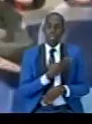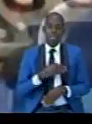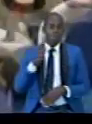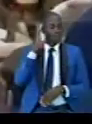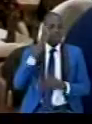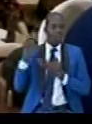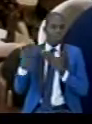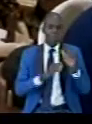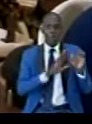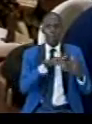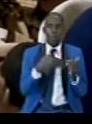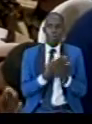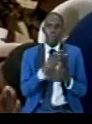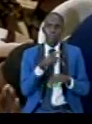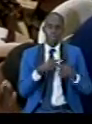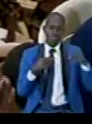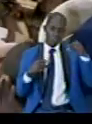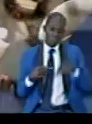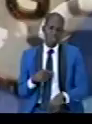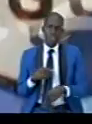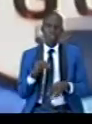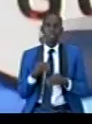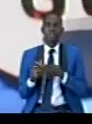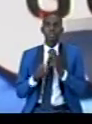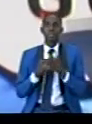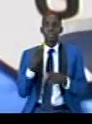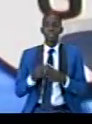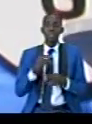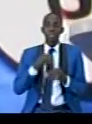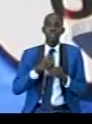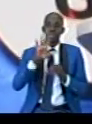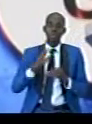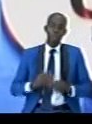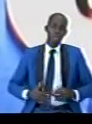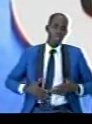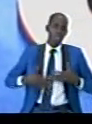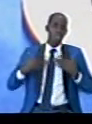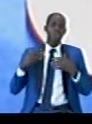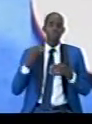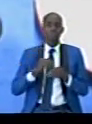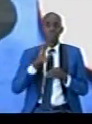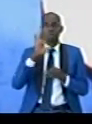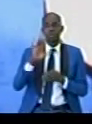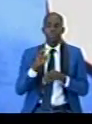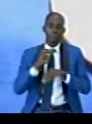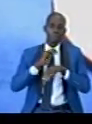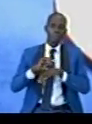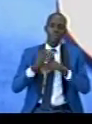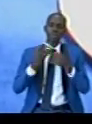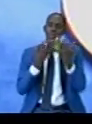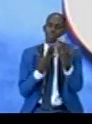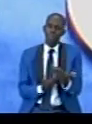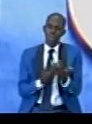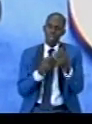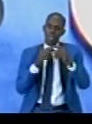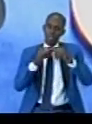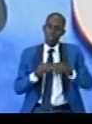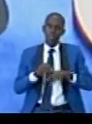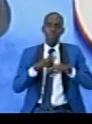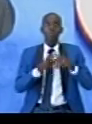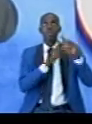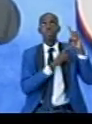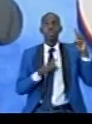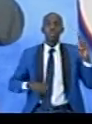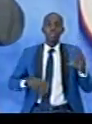down. Yeah. In your life, in your ministry, wait upon the Lord, and the prince